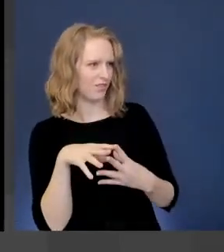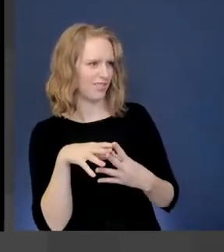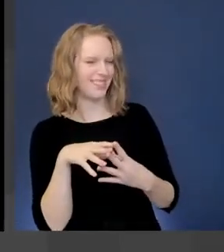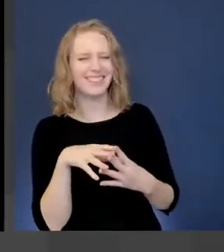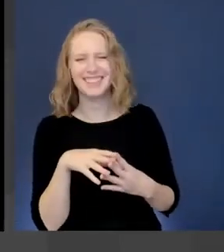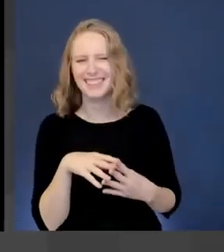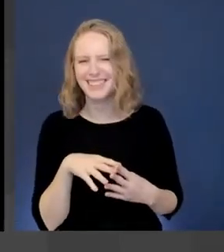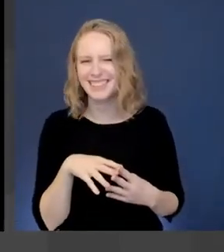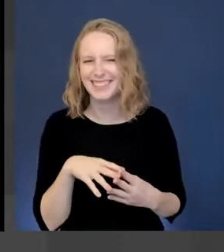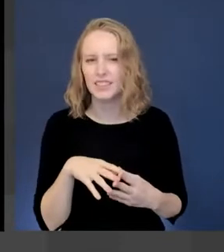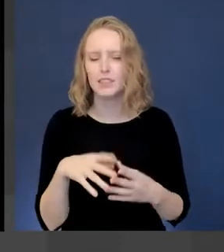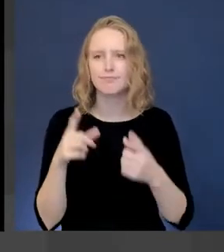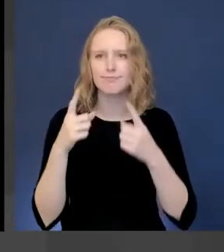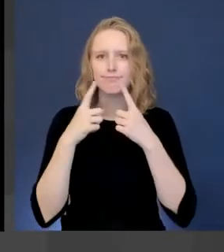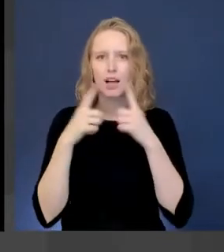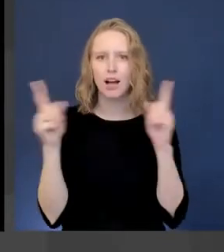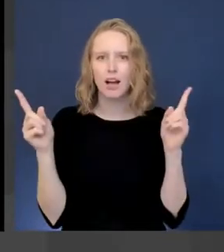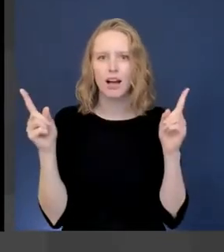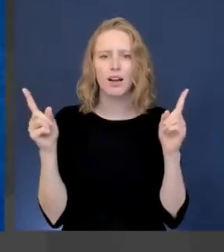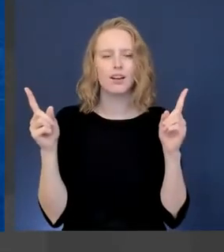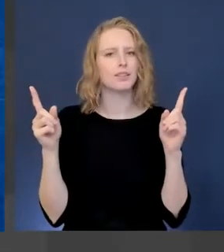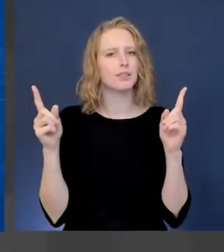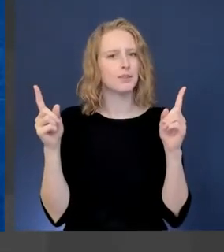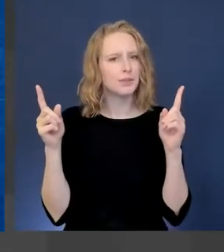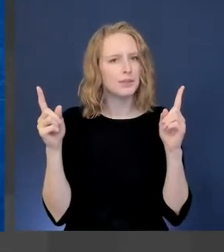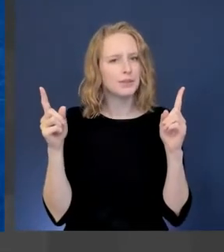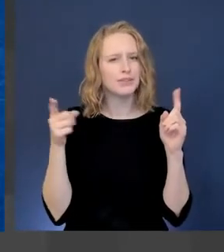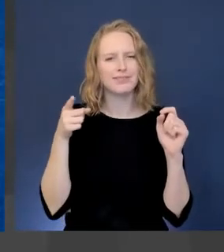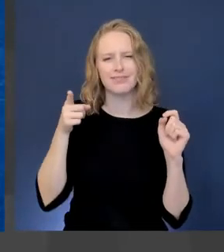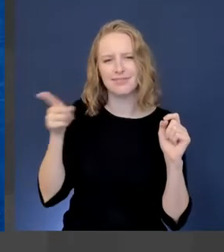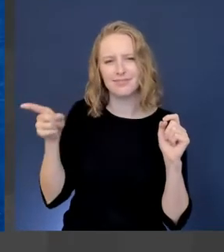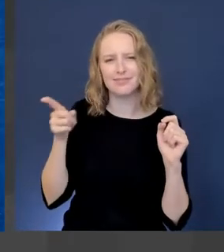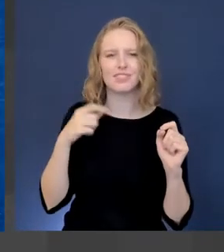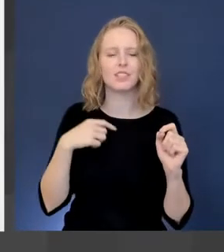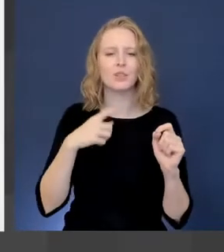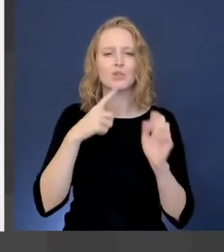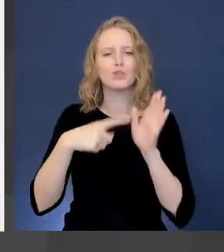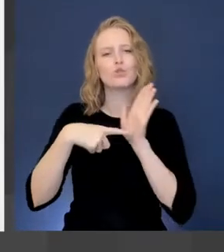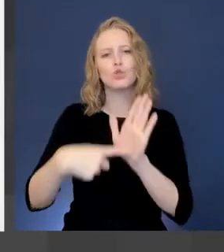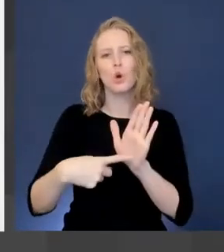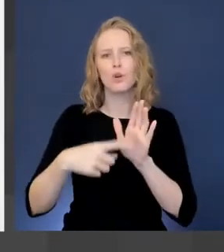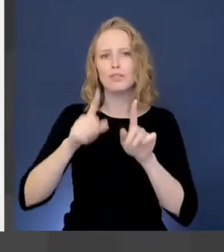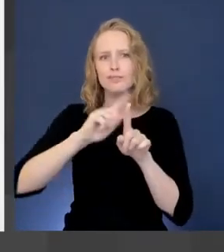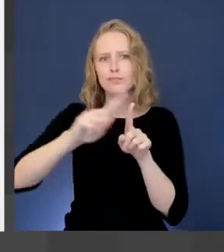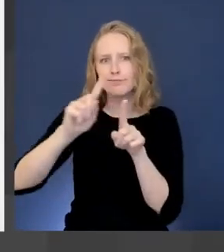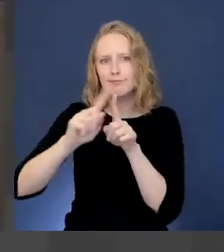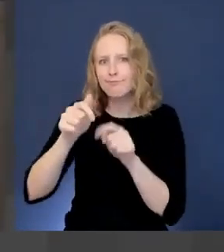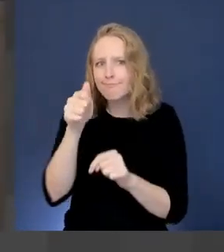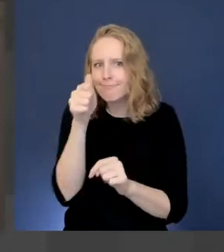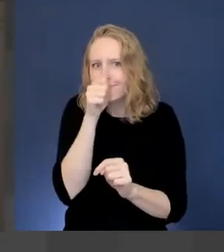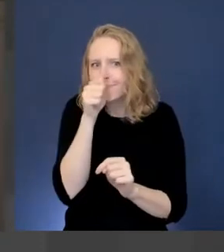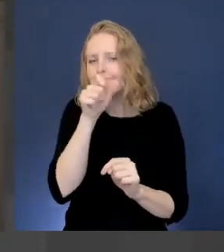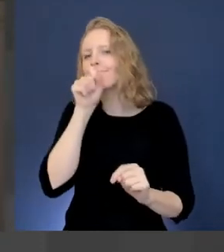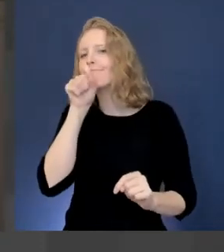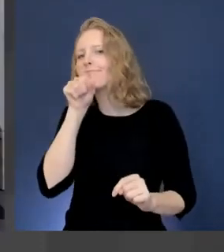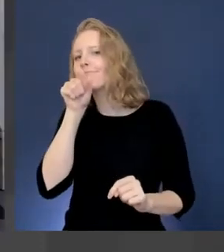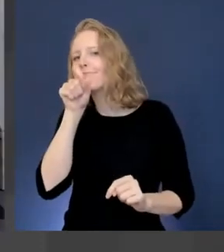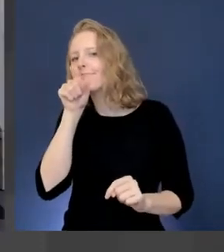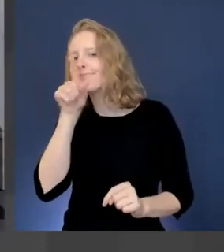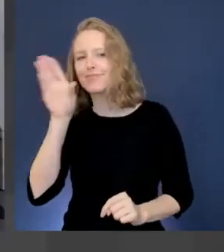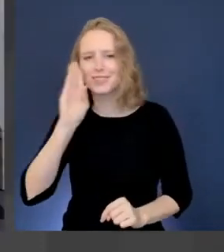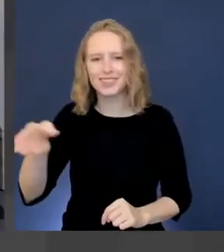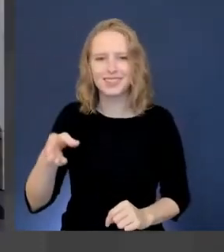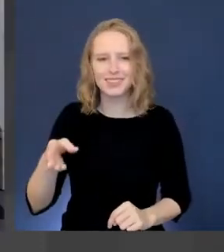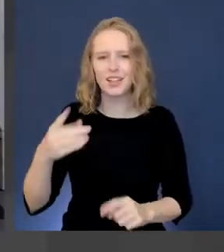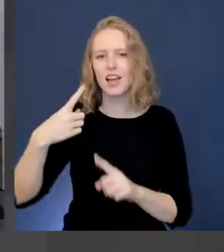Finally! This is our peerless show that tells you Minecraft's most scandalous secrets. Every month, We're